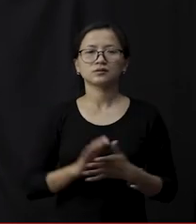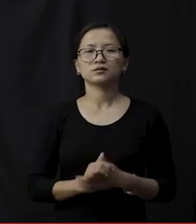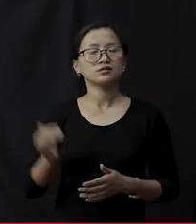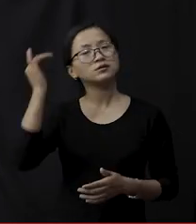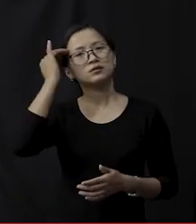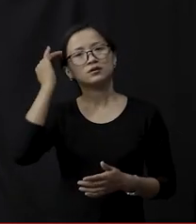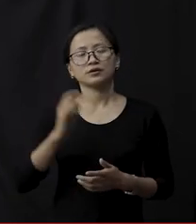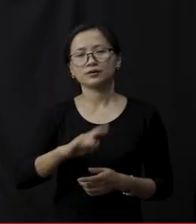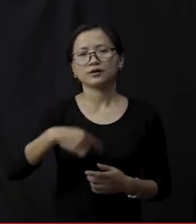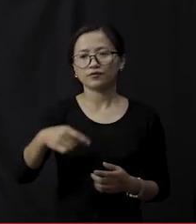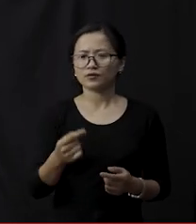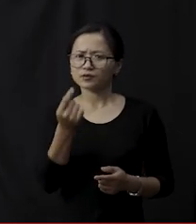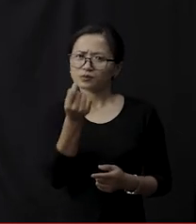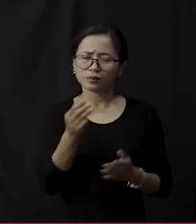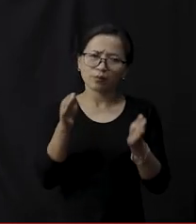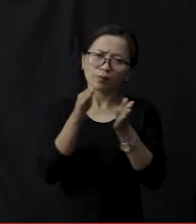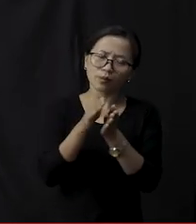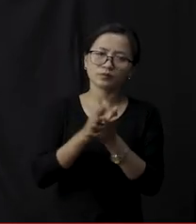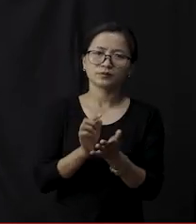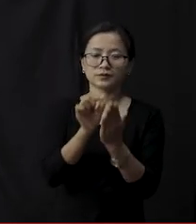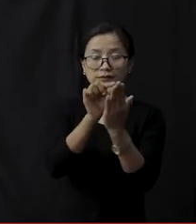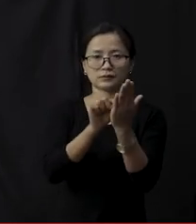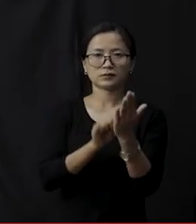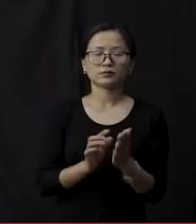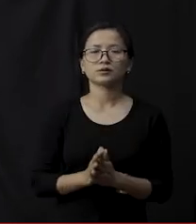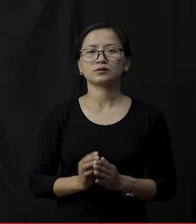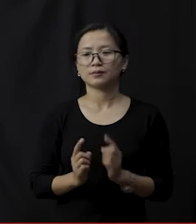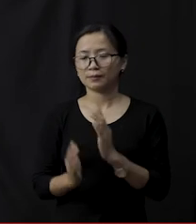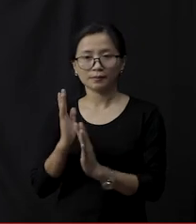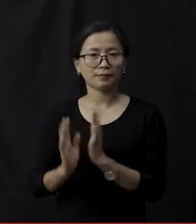And he knows every small details about the plants.